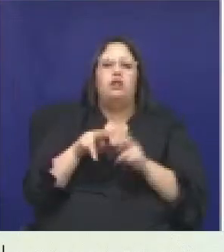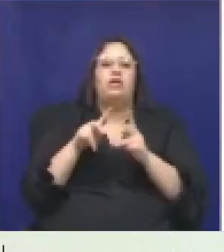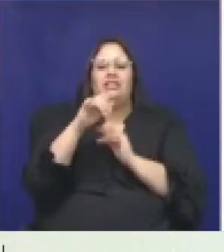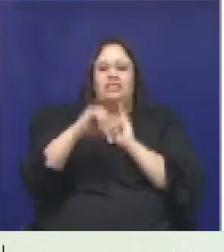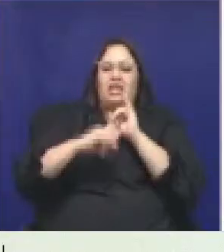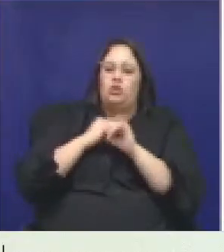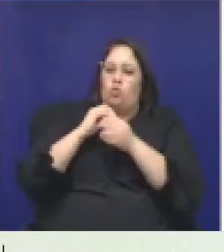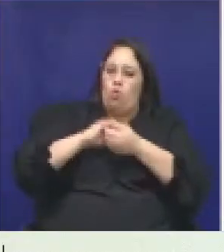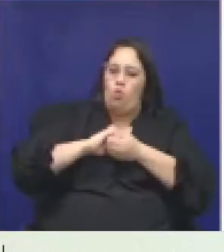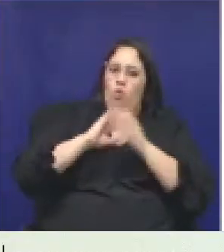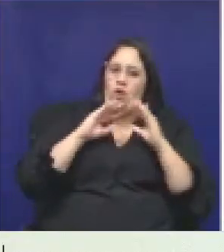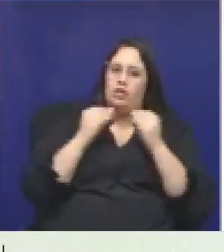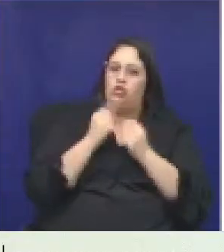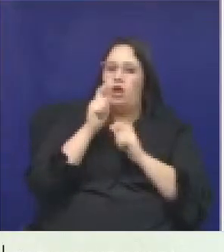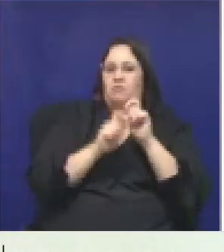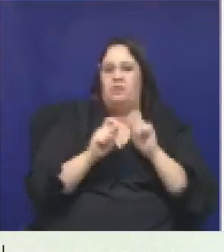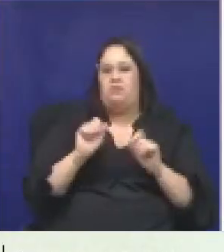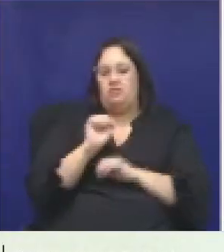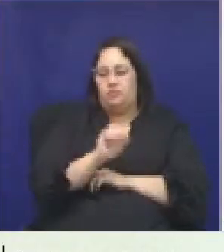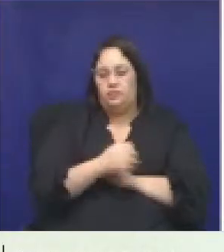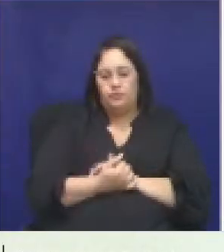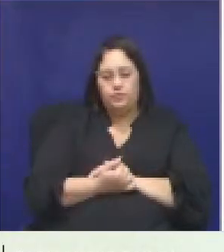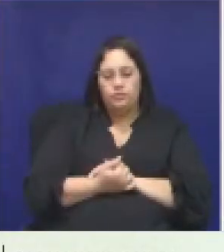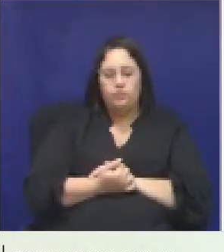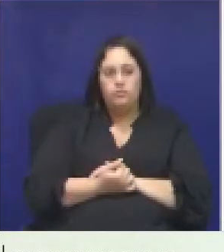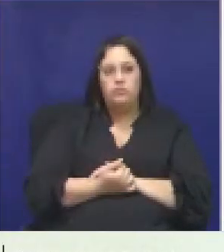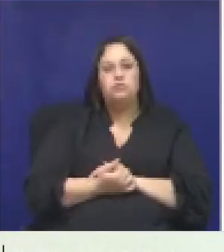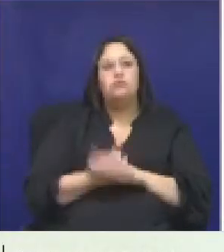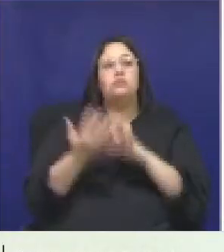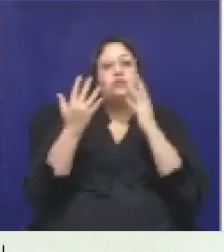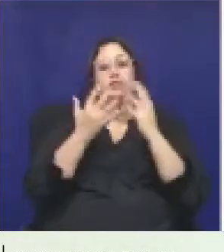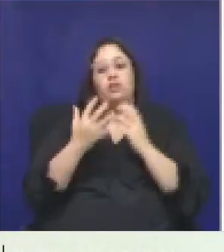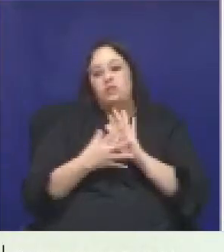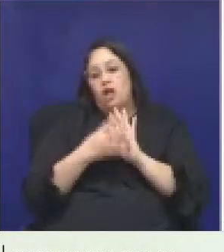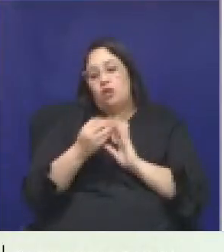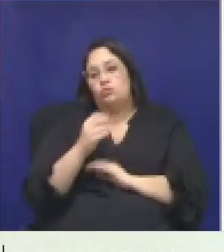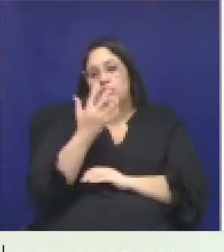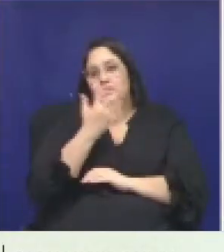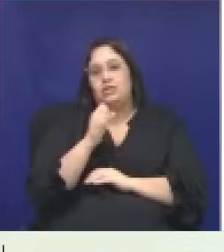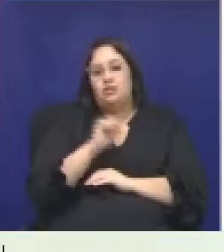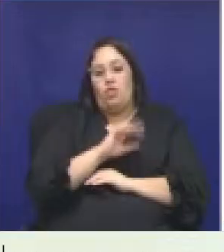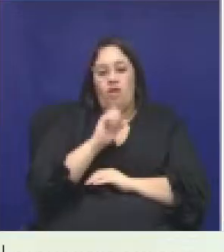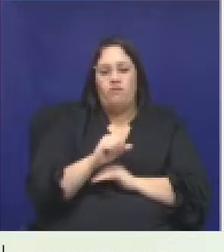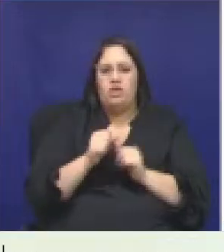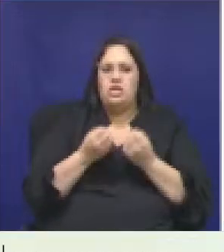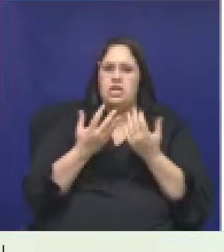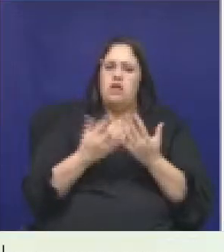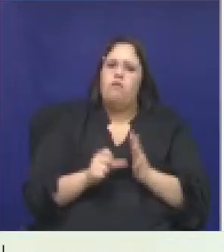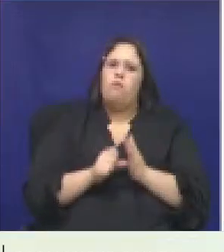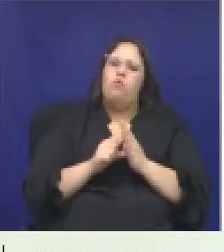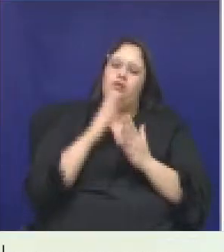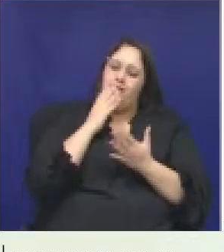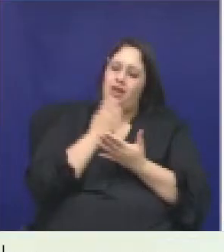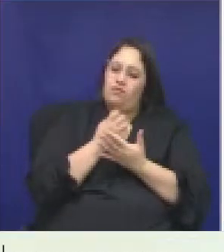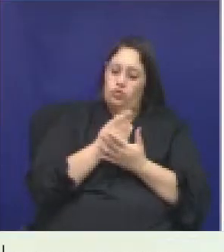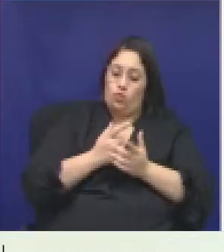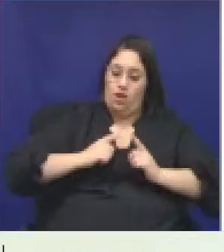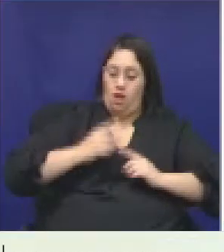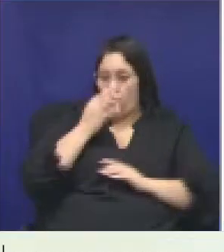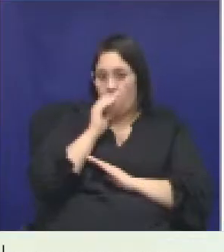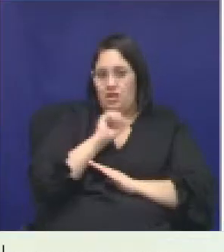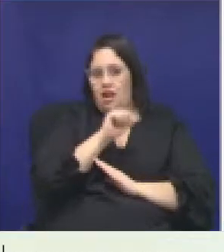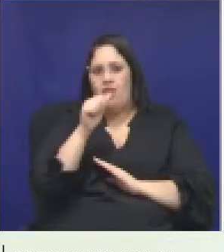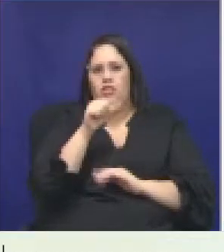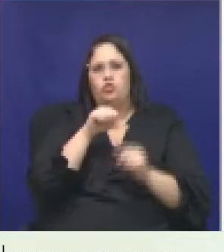international organizations, and the people. The statistical output of Stats SA provide empirical evidence that enables government and other